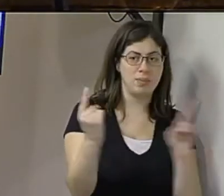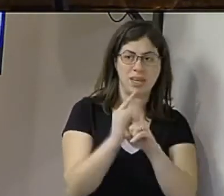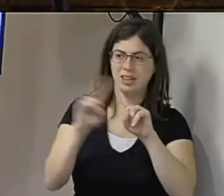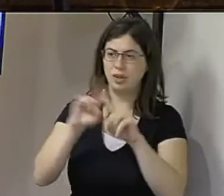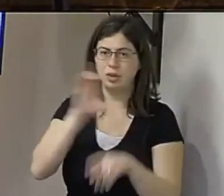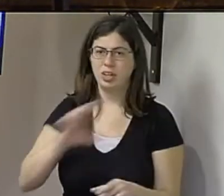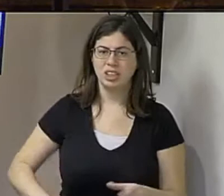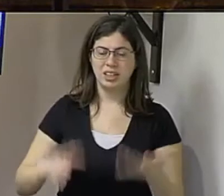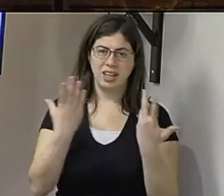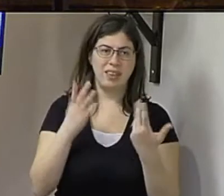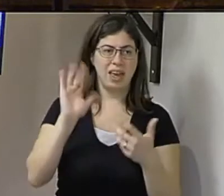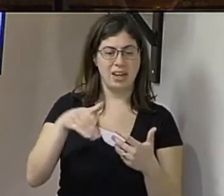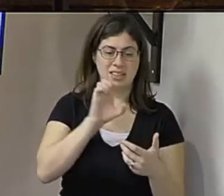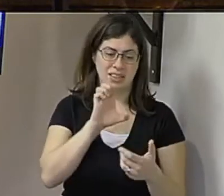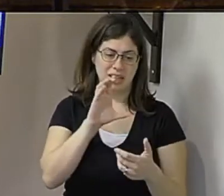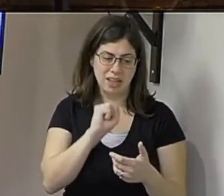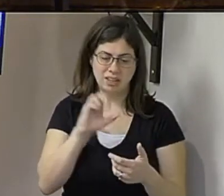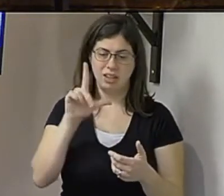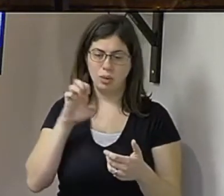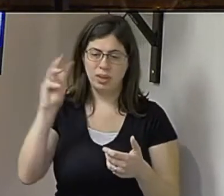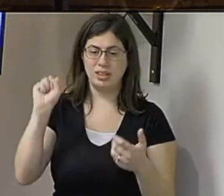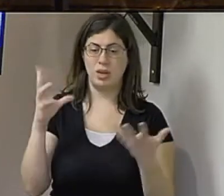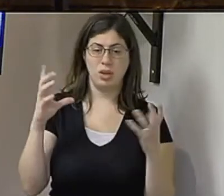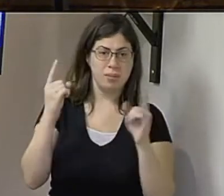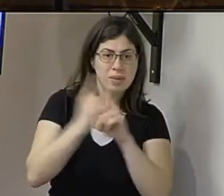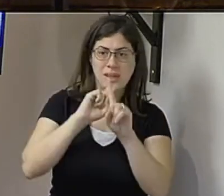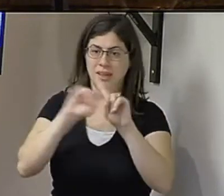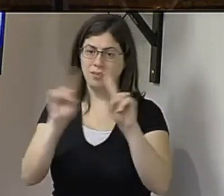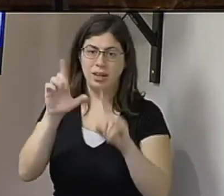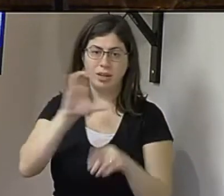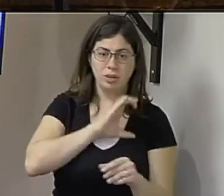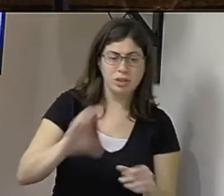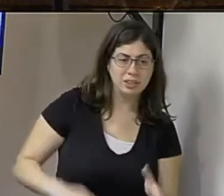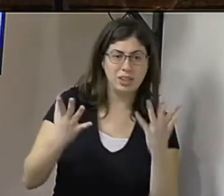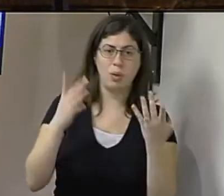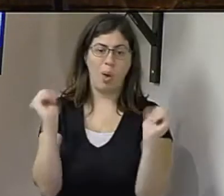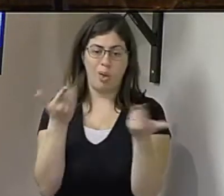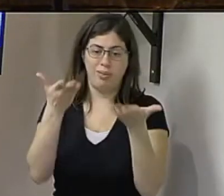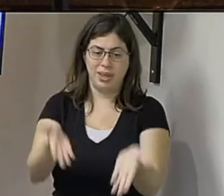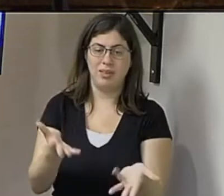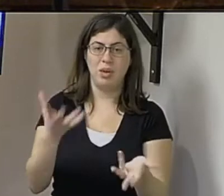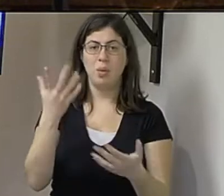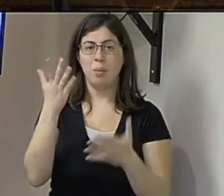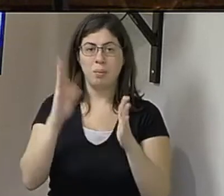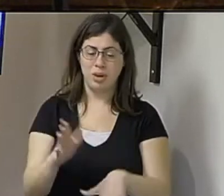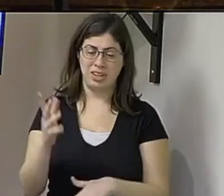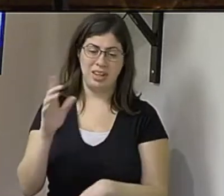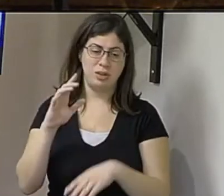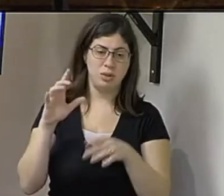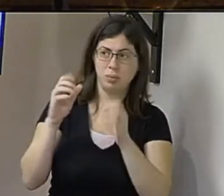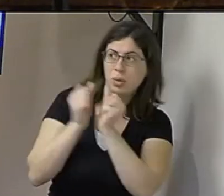remember C.S. Lewis talks about that, is that you meet saints and they're all just themselves. You ever meet somebody who's been walking with the Lord for 50 years and you're like, I have never met a person like